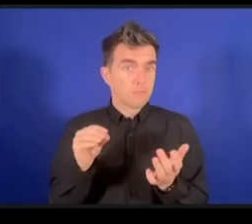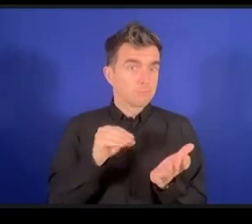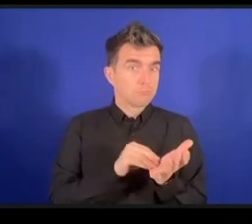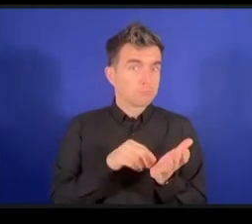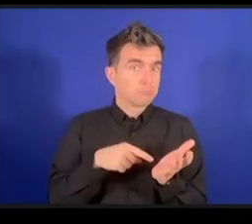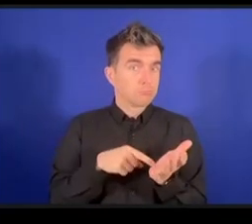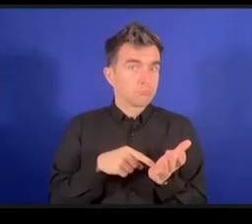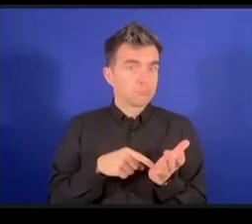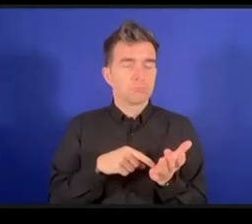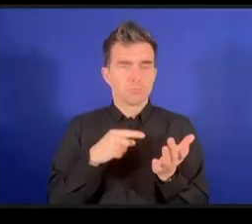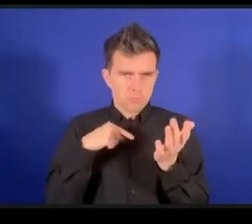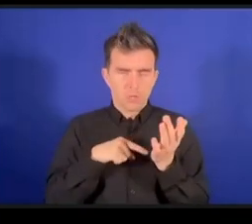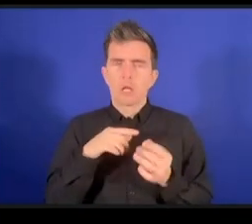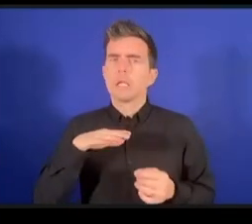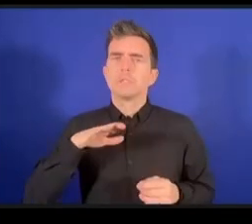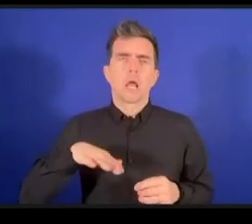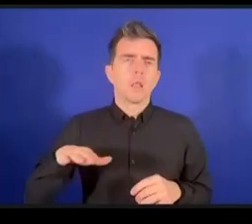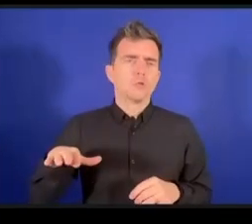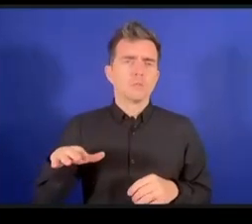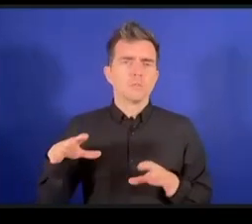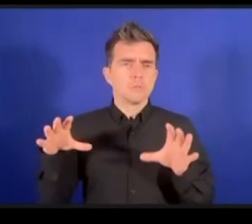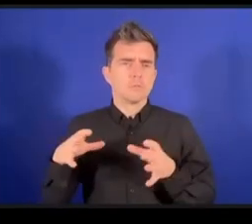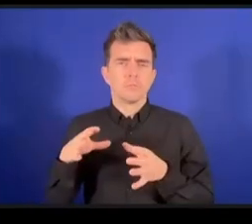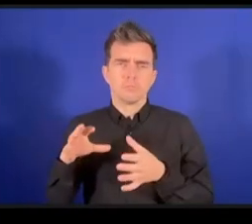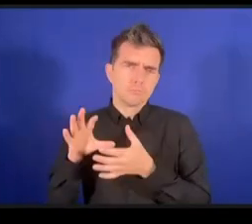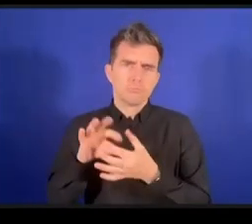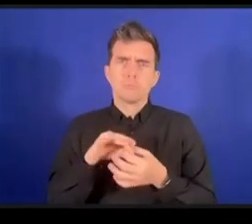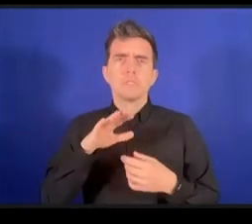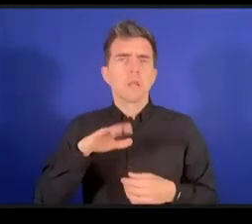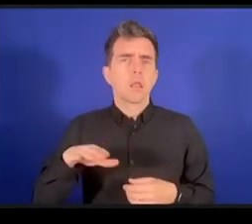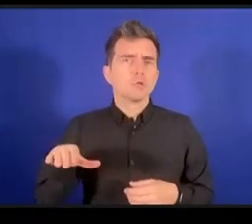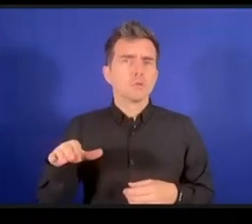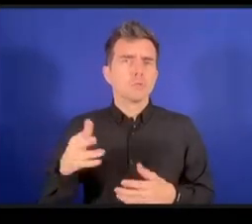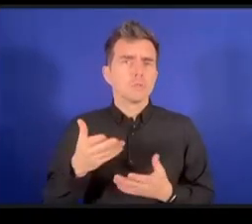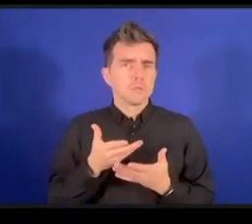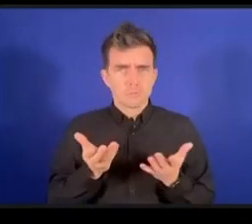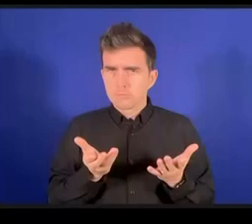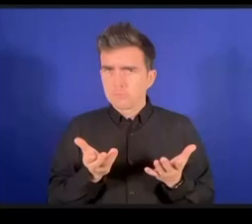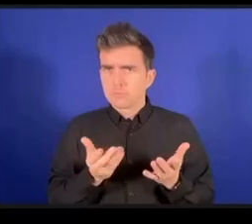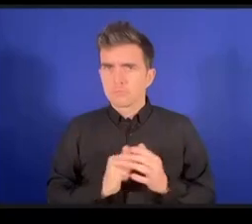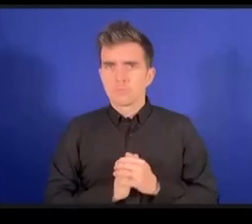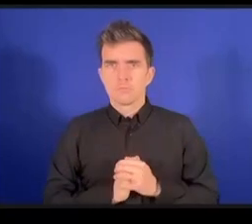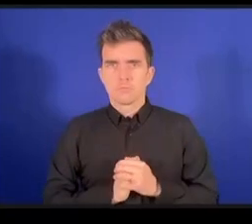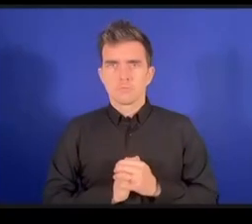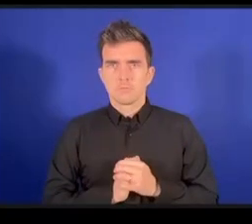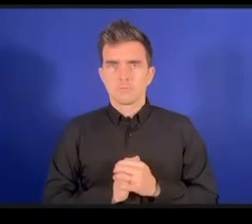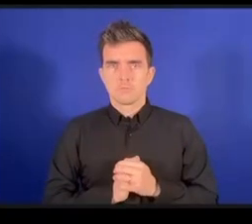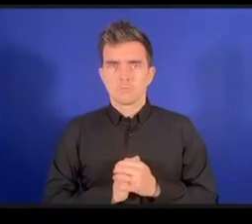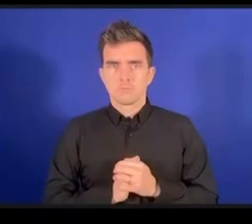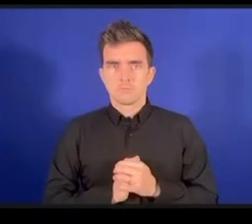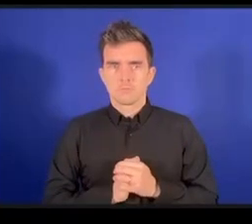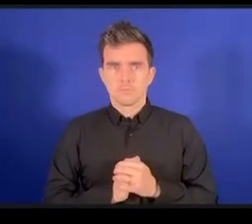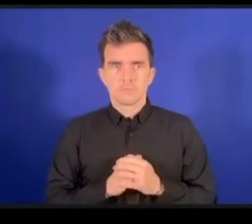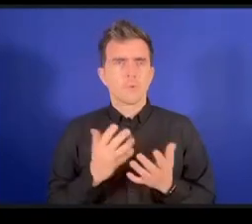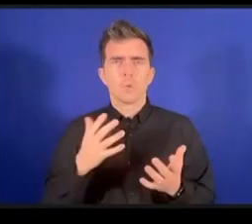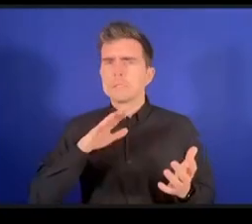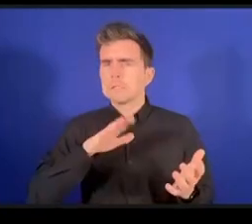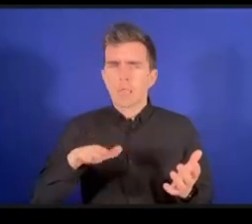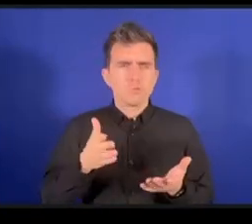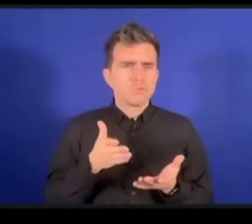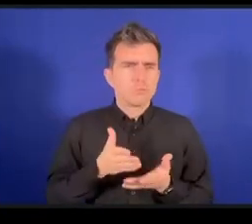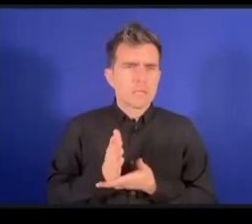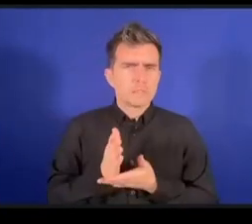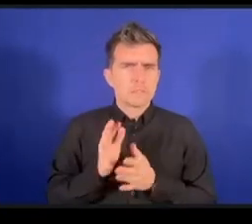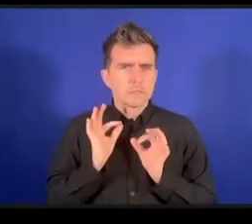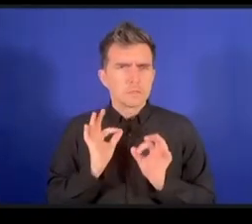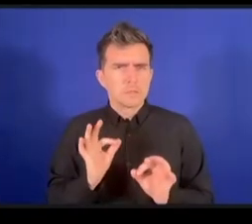Children's rights, to be precise, please. Thank you very much for giving me the floor, and thank